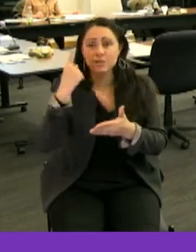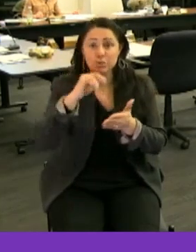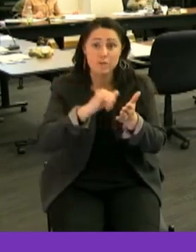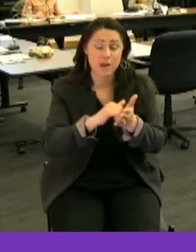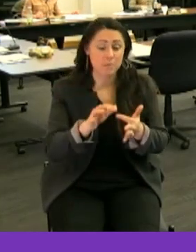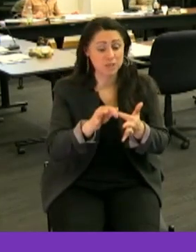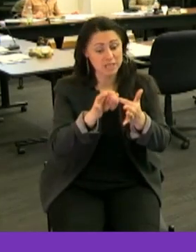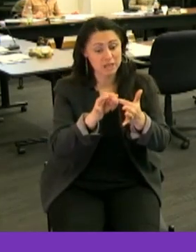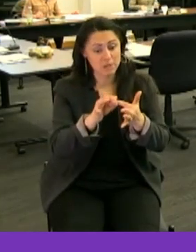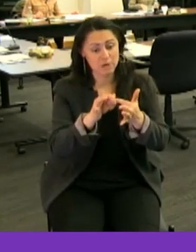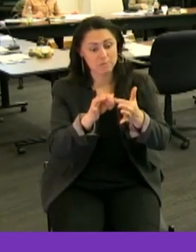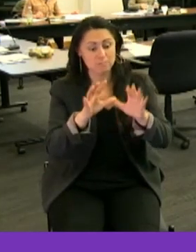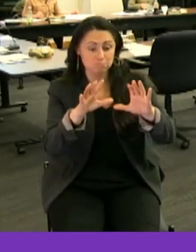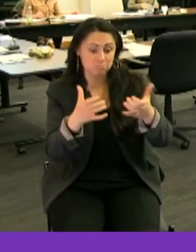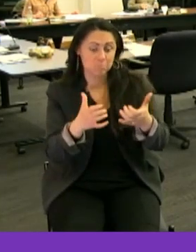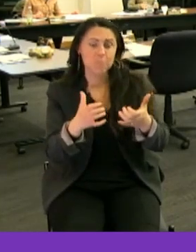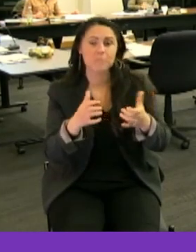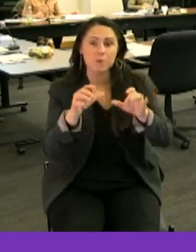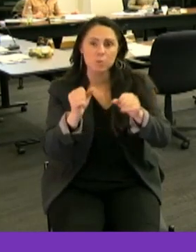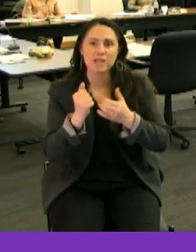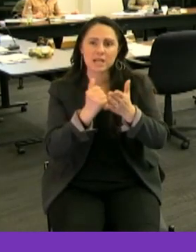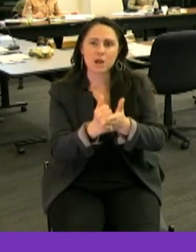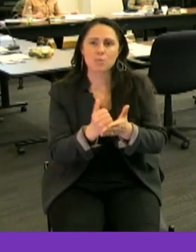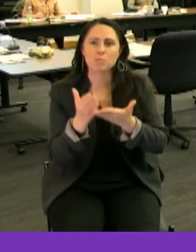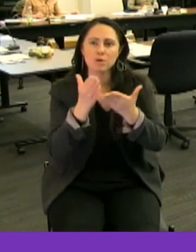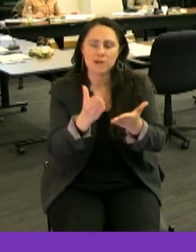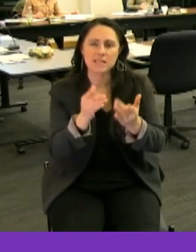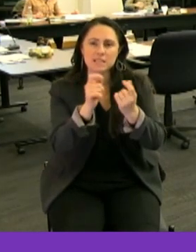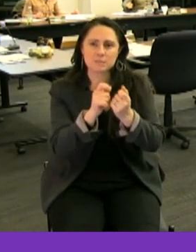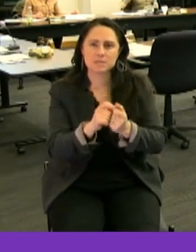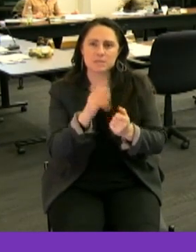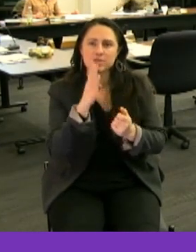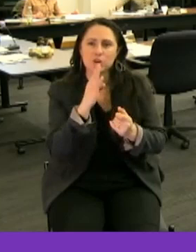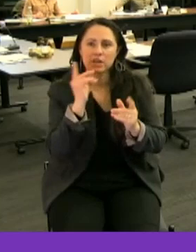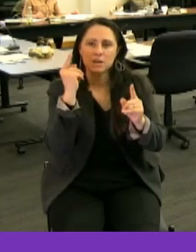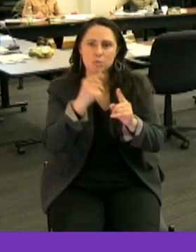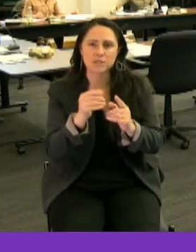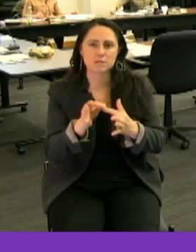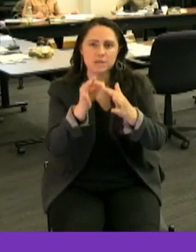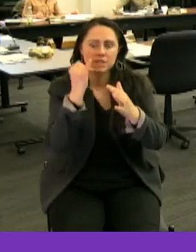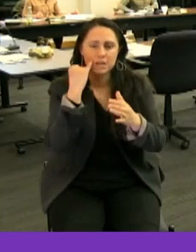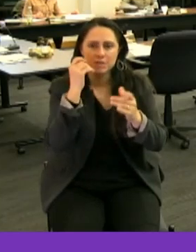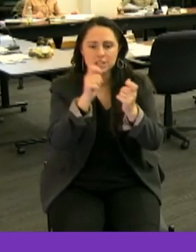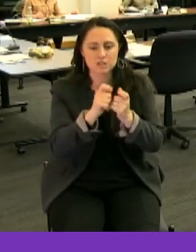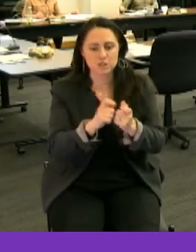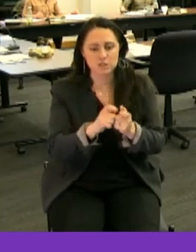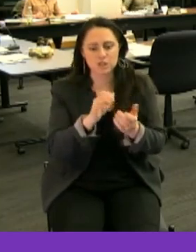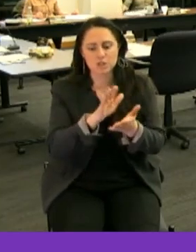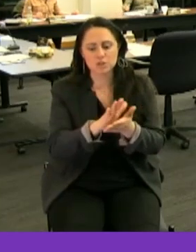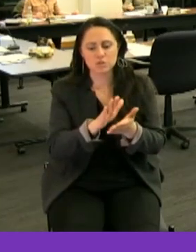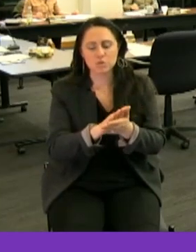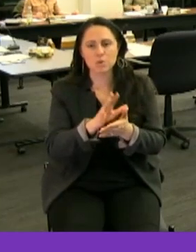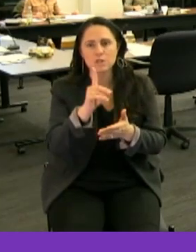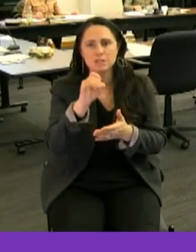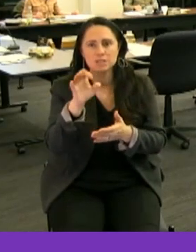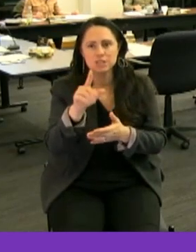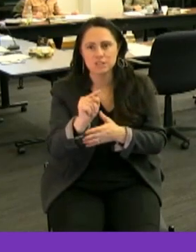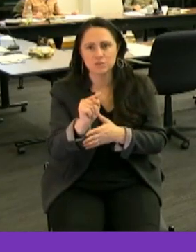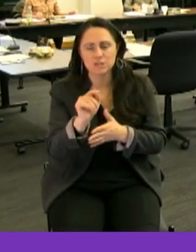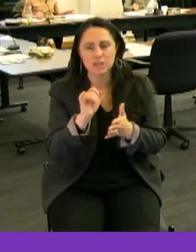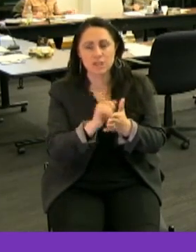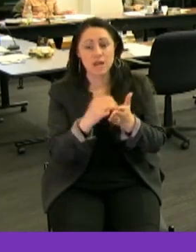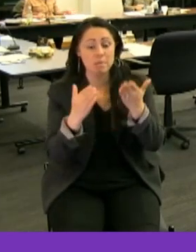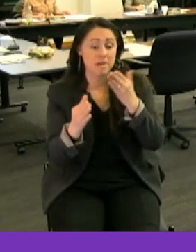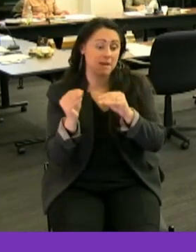we can help provide those specific talking points, particularly if we're in a certain school district, like number of students that may feed